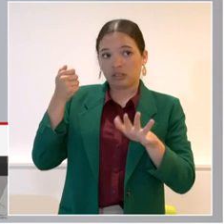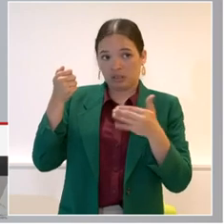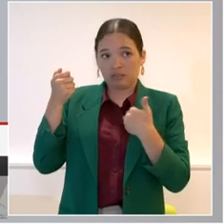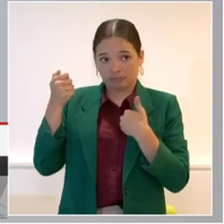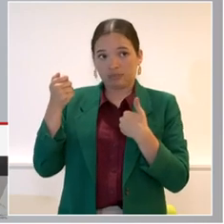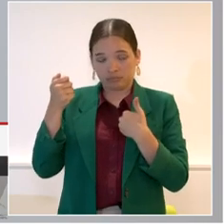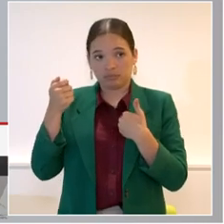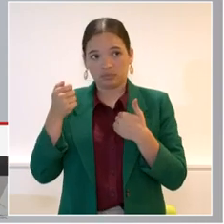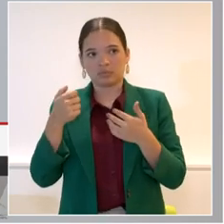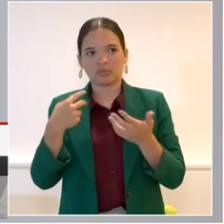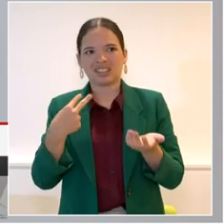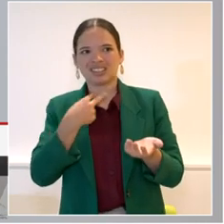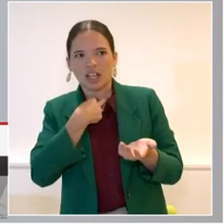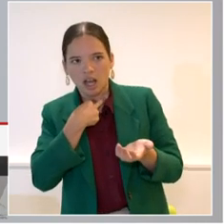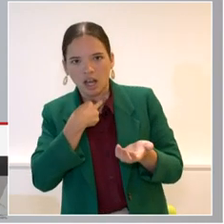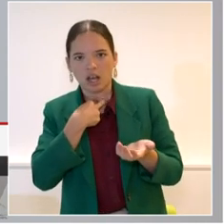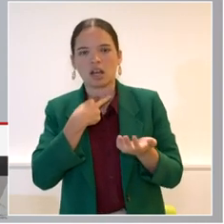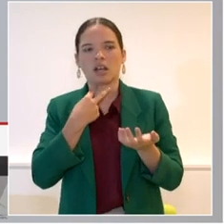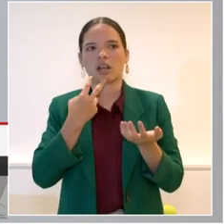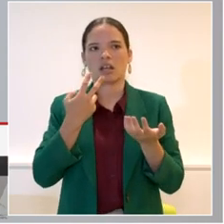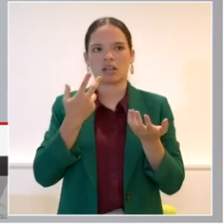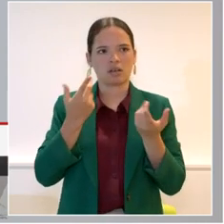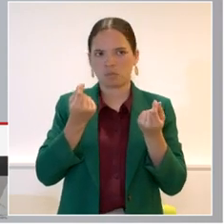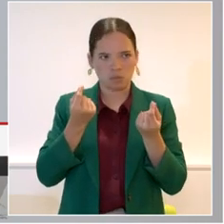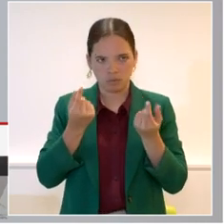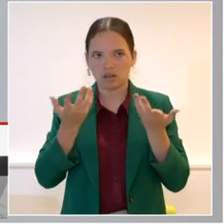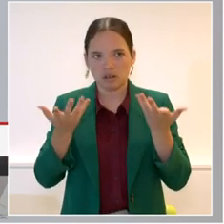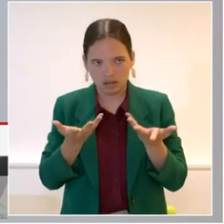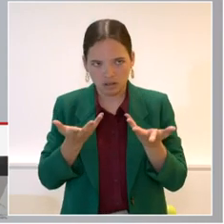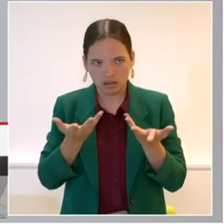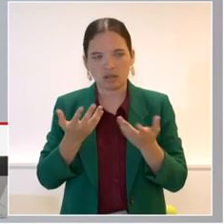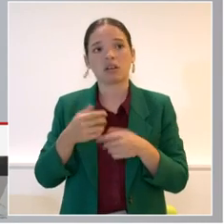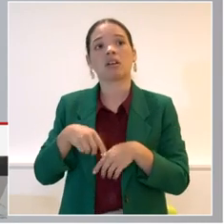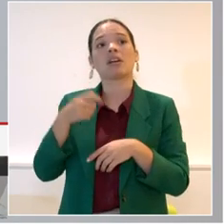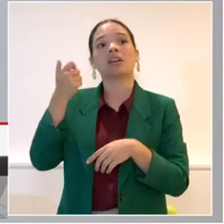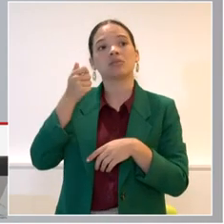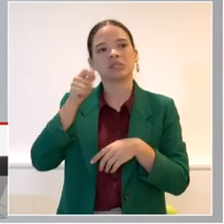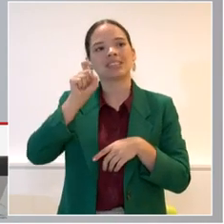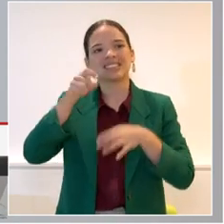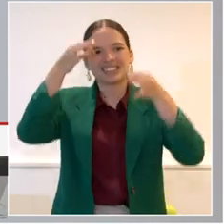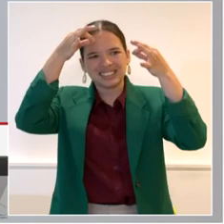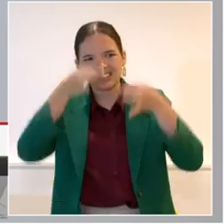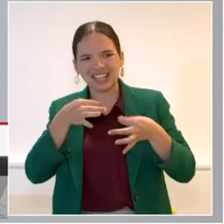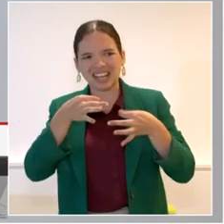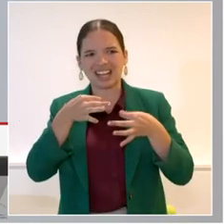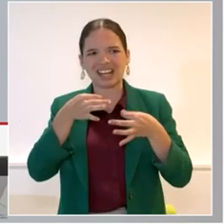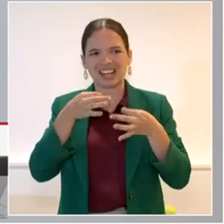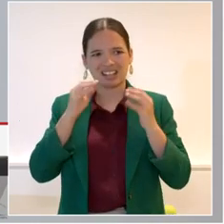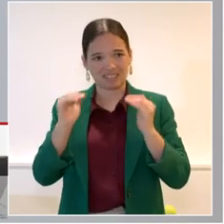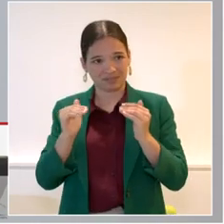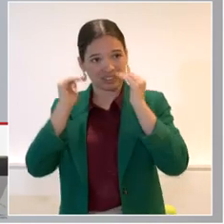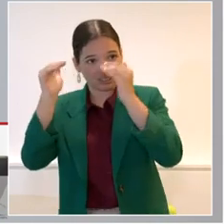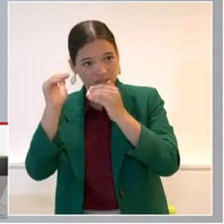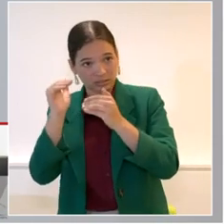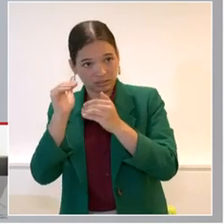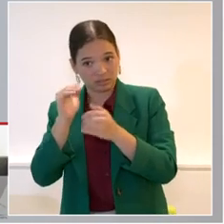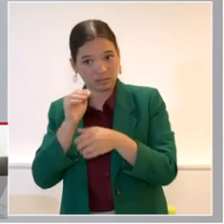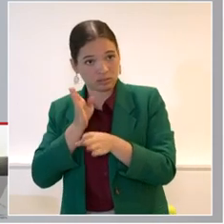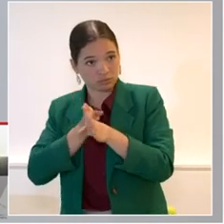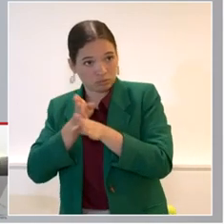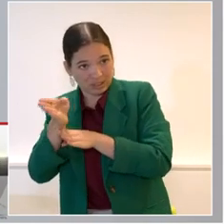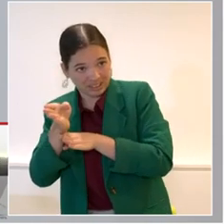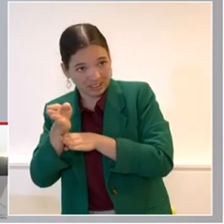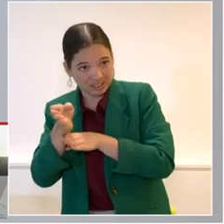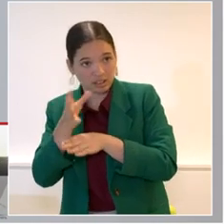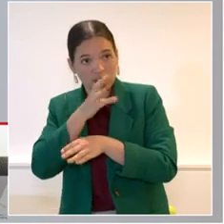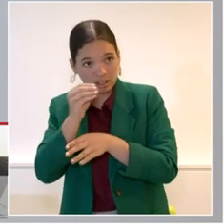the unfortunate situation where they have to choose between advancing their careers and getting a